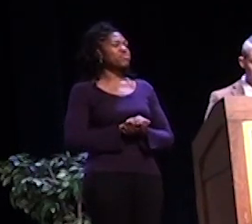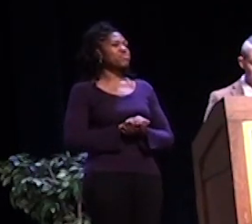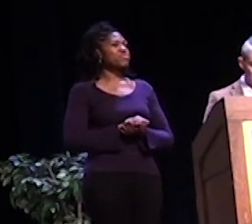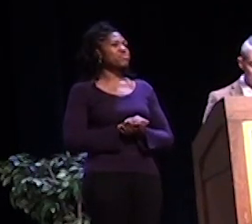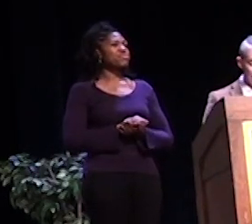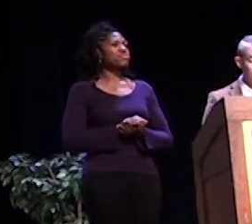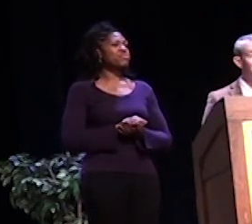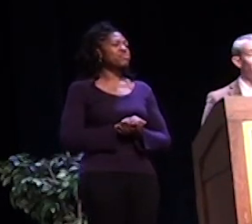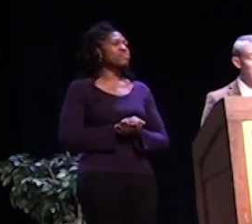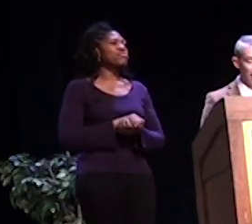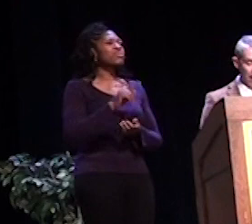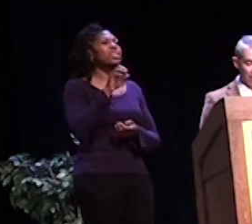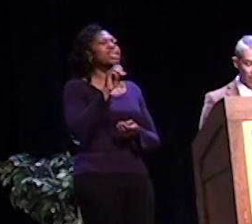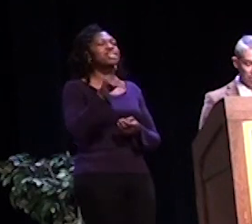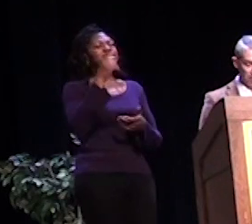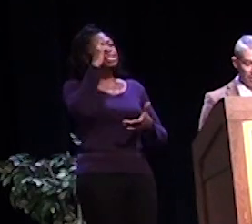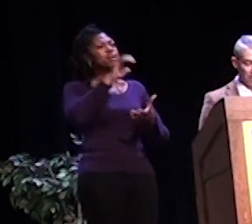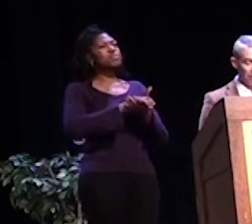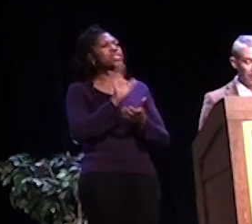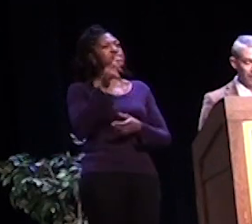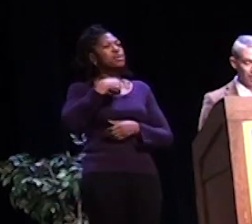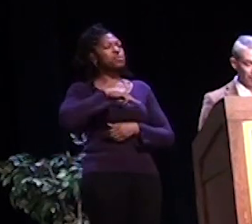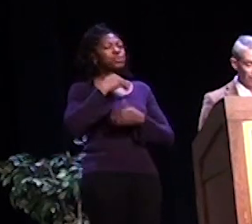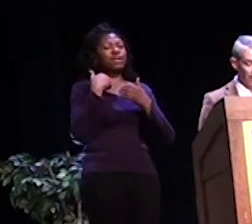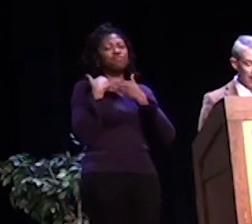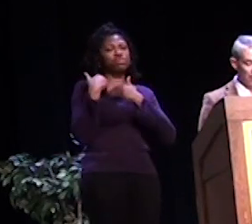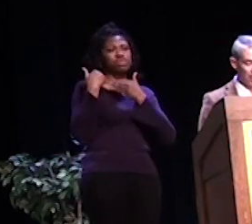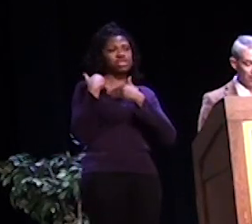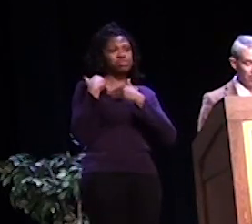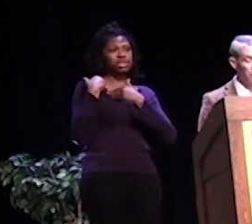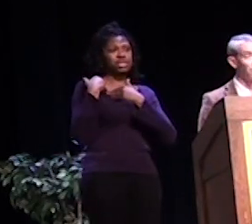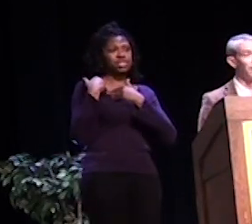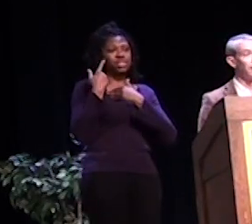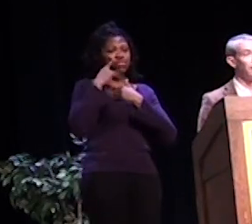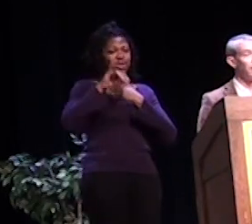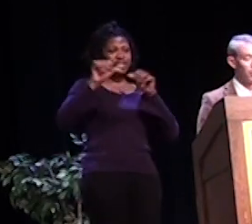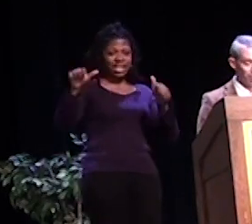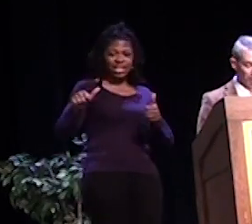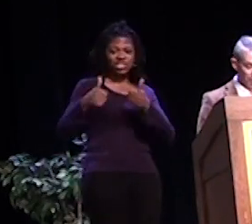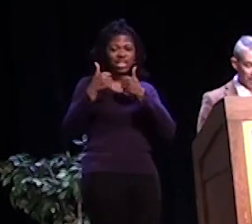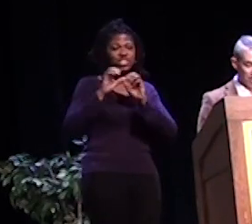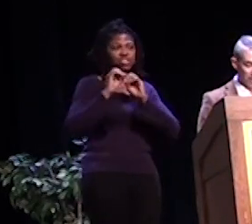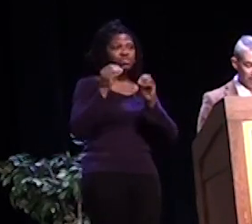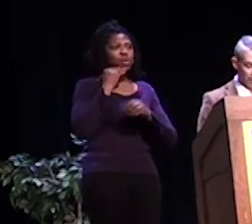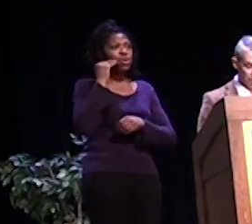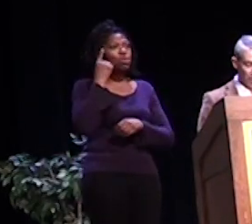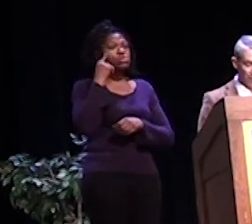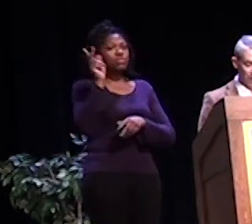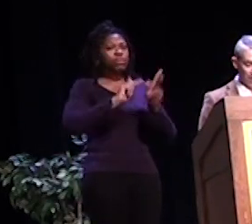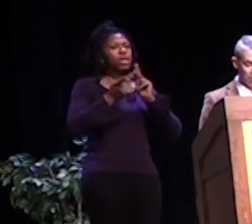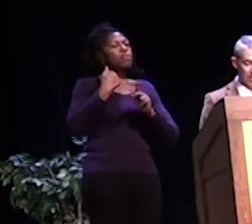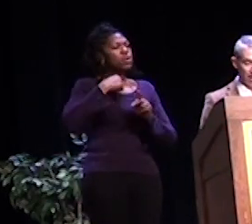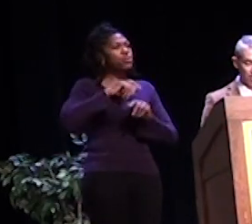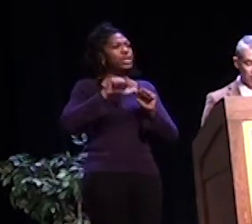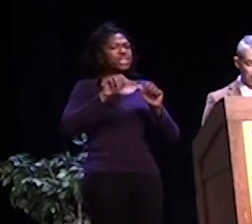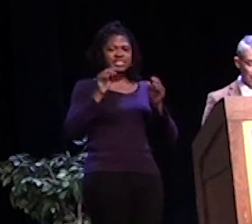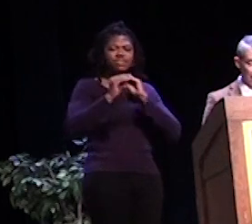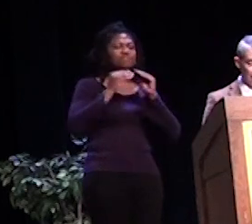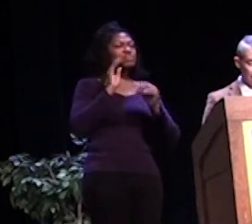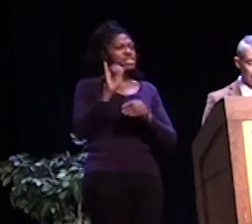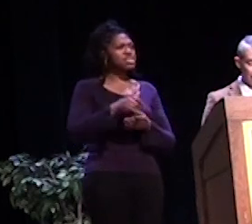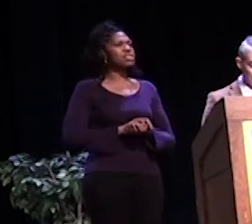Todman believes that we have a responsibility to confront housing insecurity, to increase and preserve the nation's